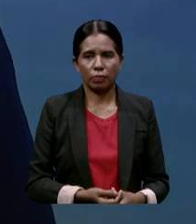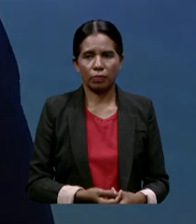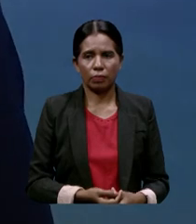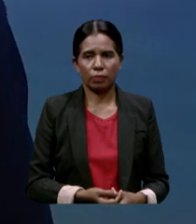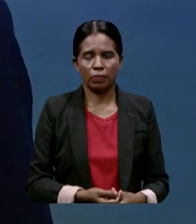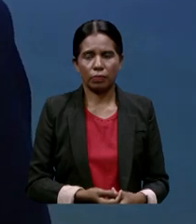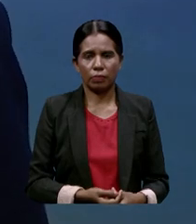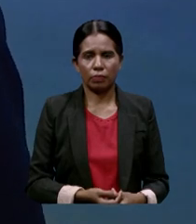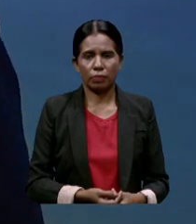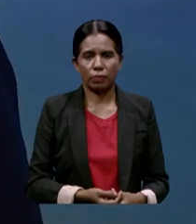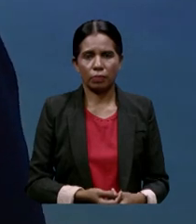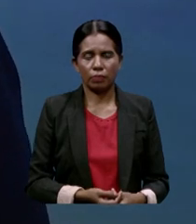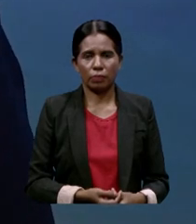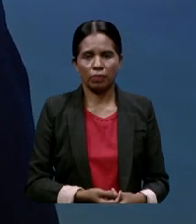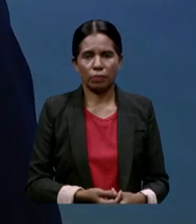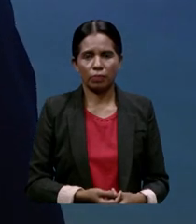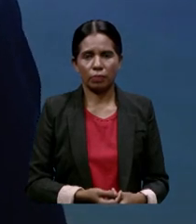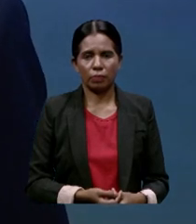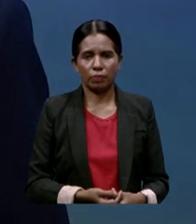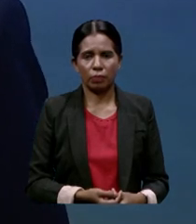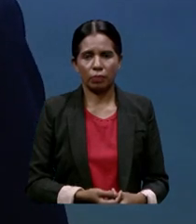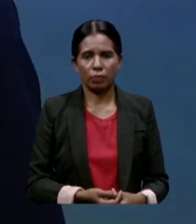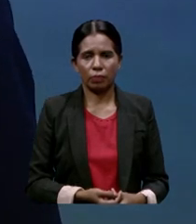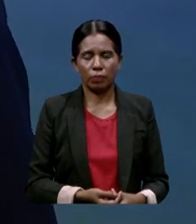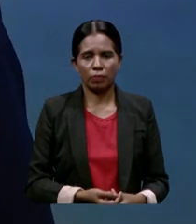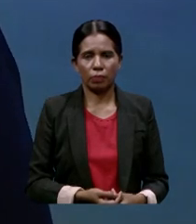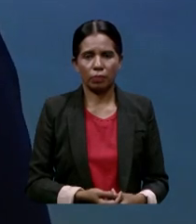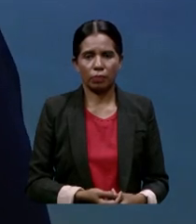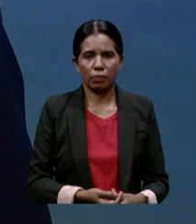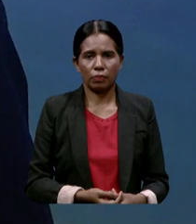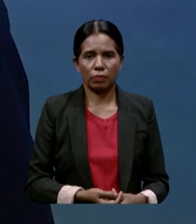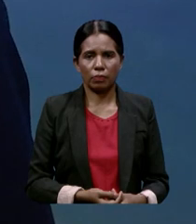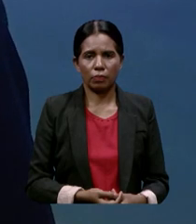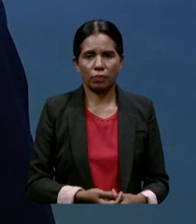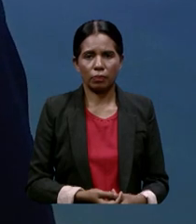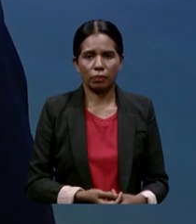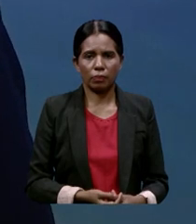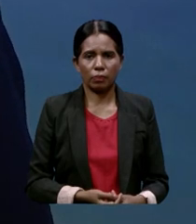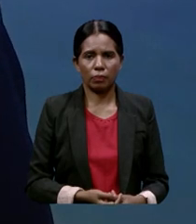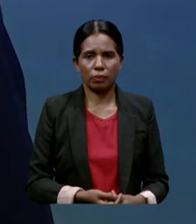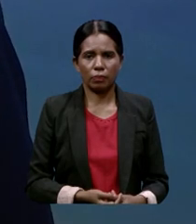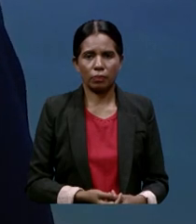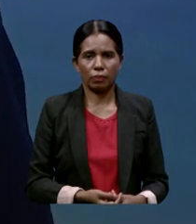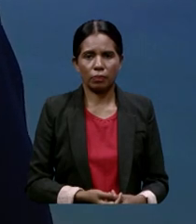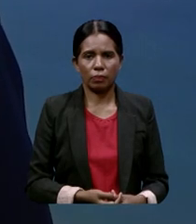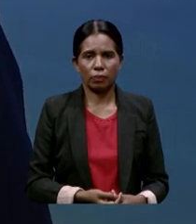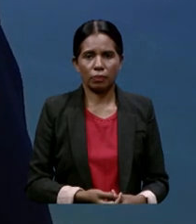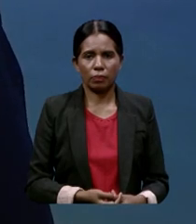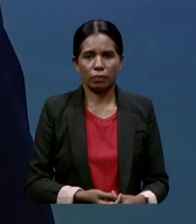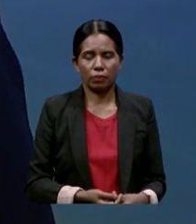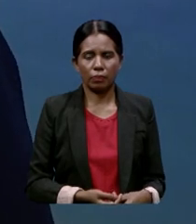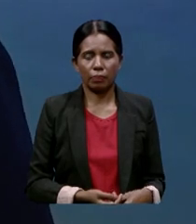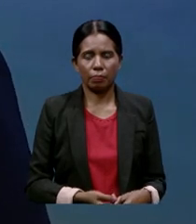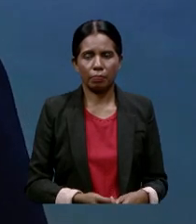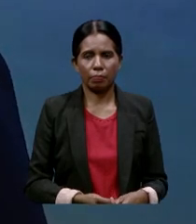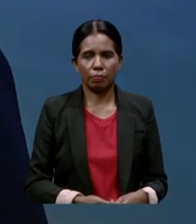are out there working very closely within the communities with our implementing partners, our UN donors, as well as the government at Timor-Leste to have success.